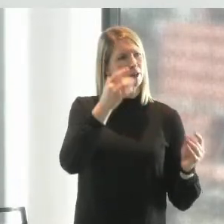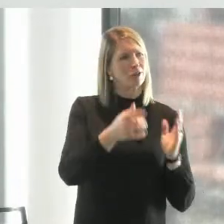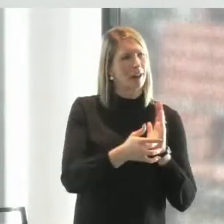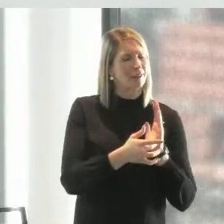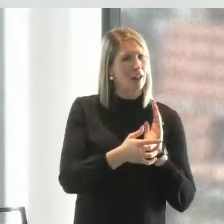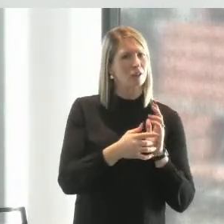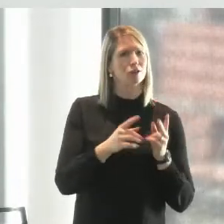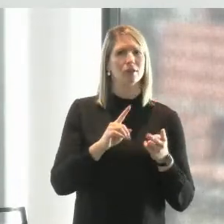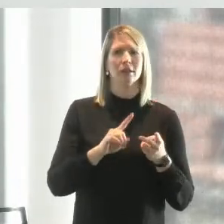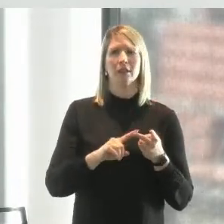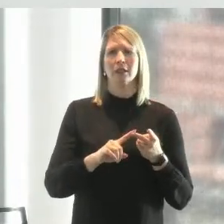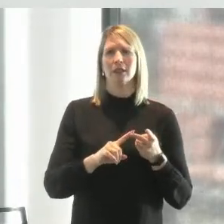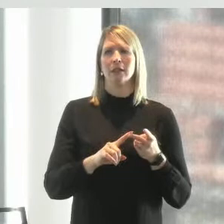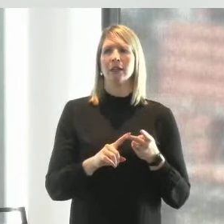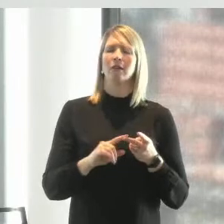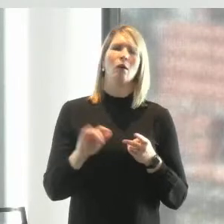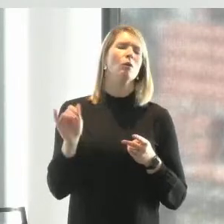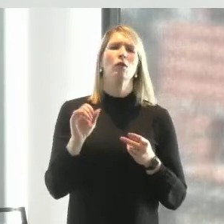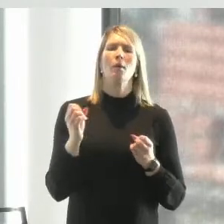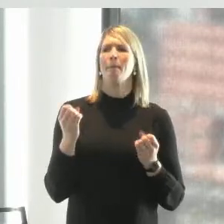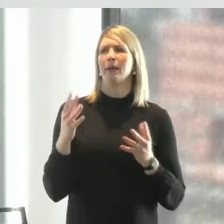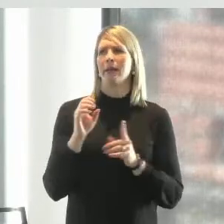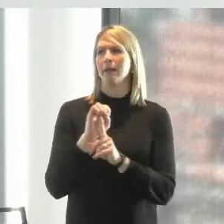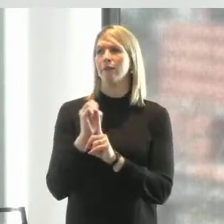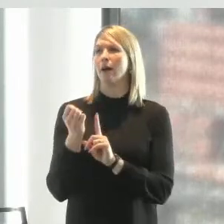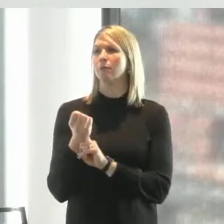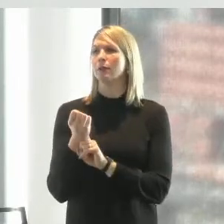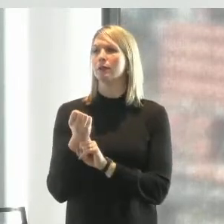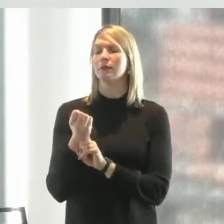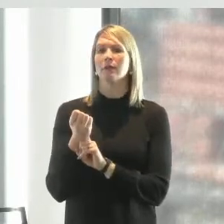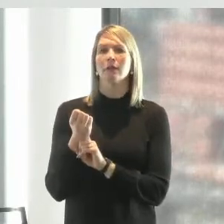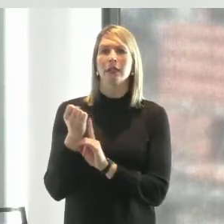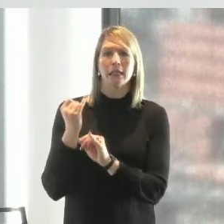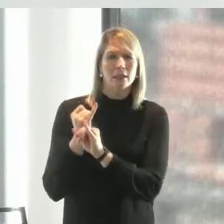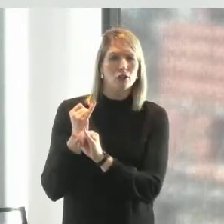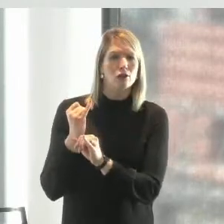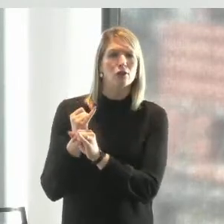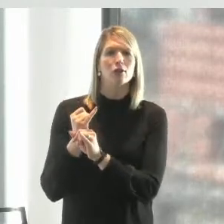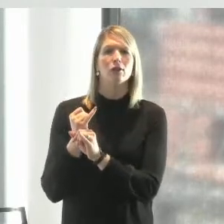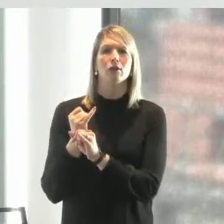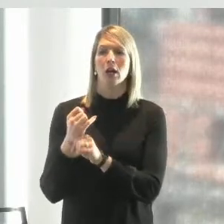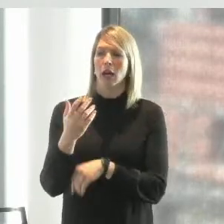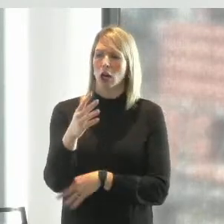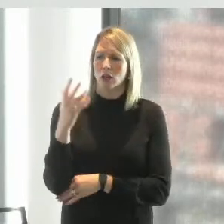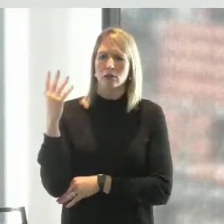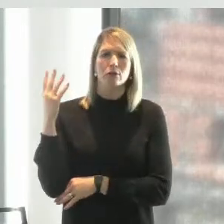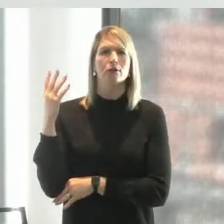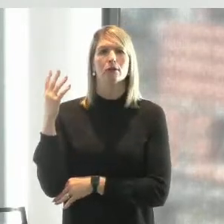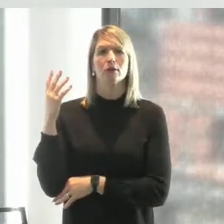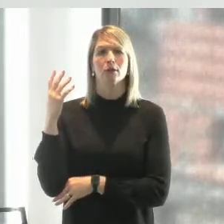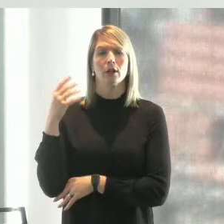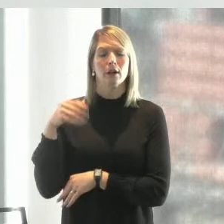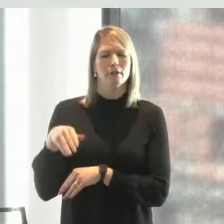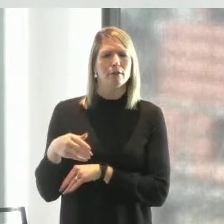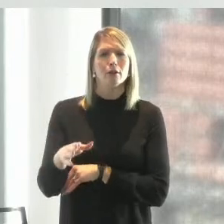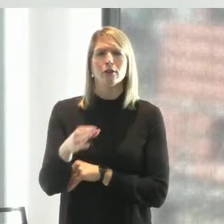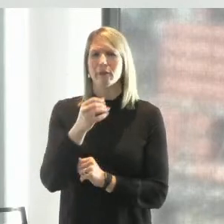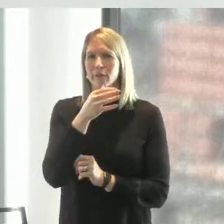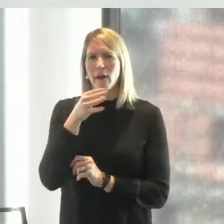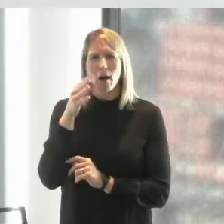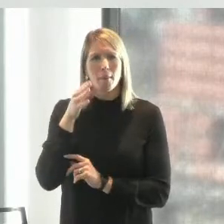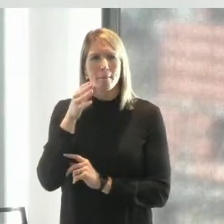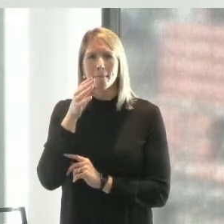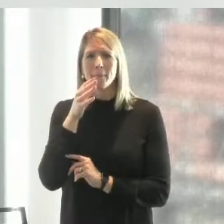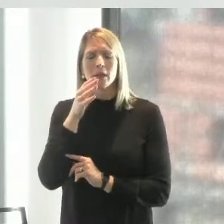from our partners in many of the Environmental Industries Association, the Aquaculture Industry Association, so many